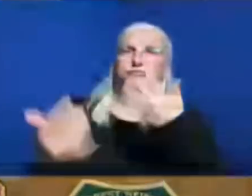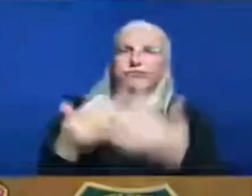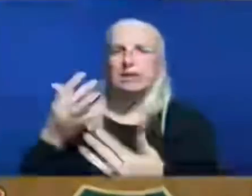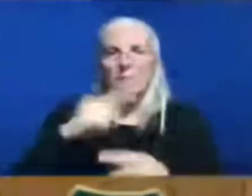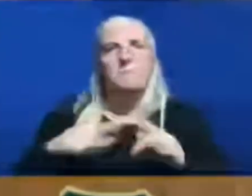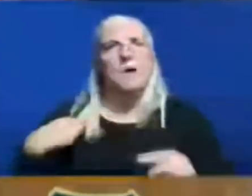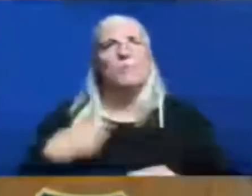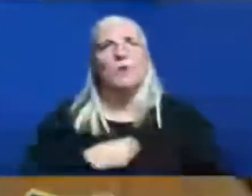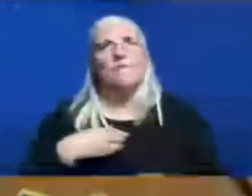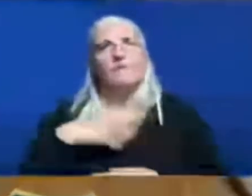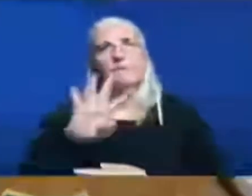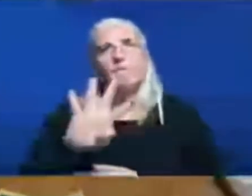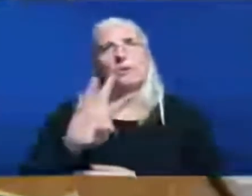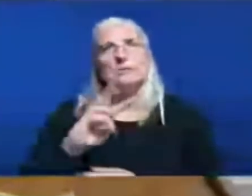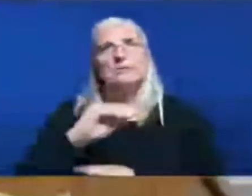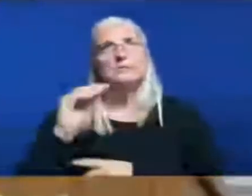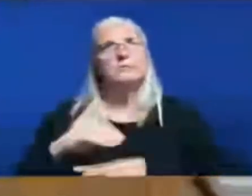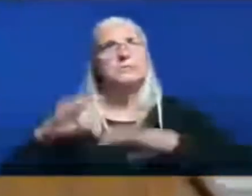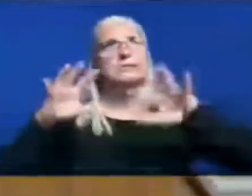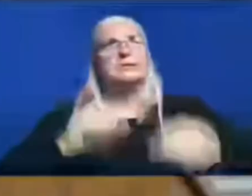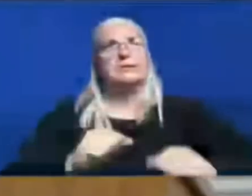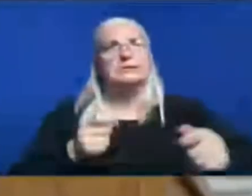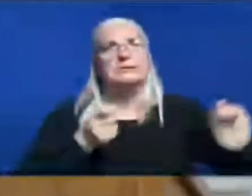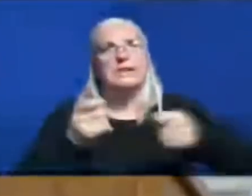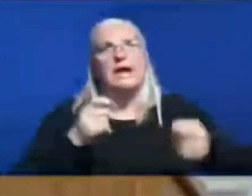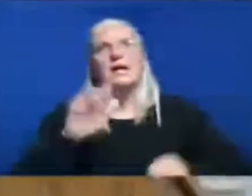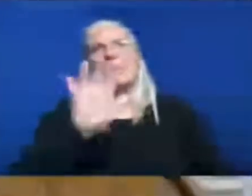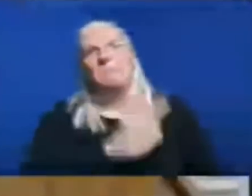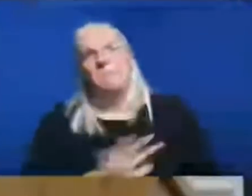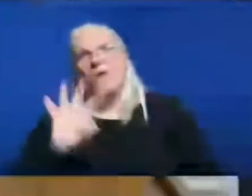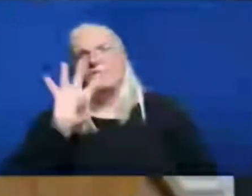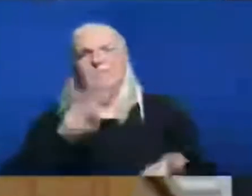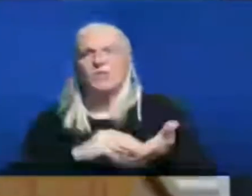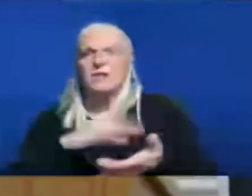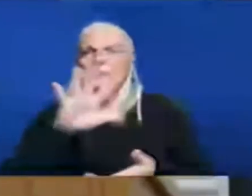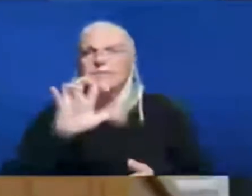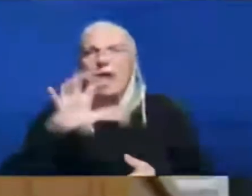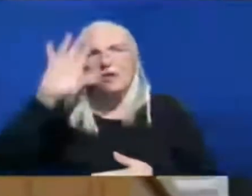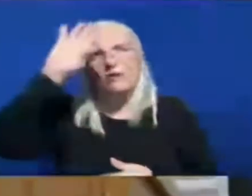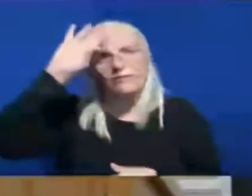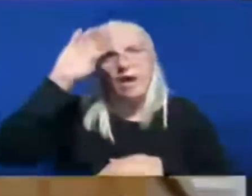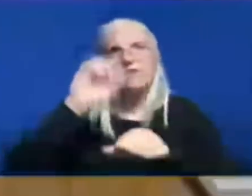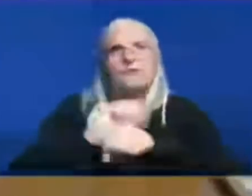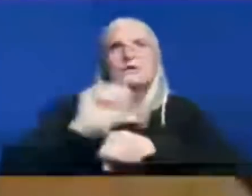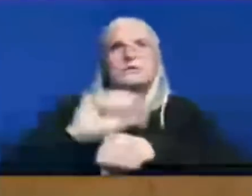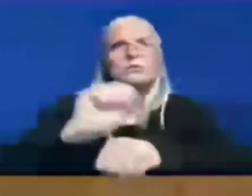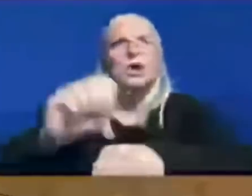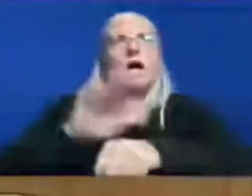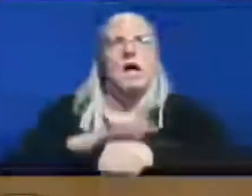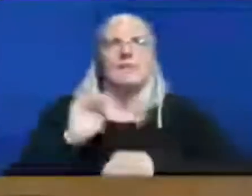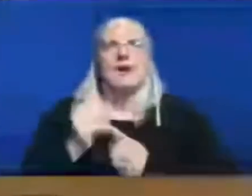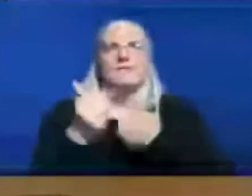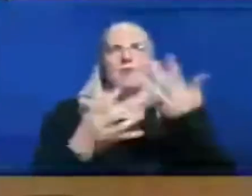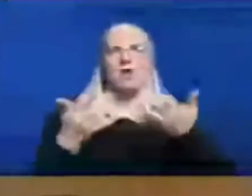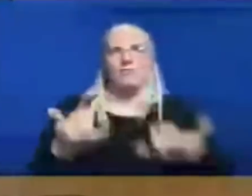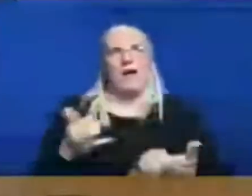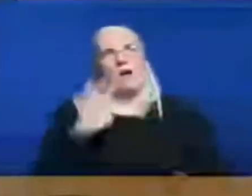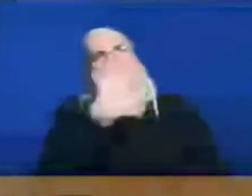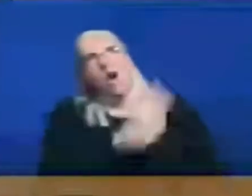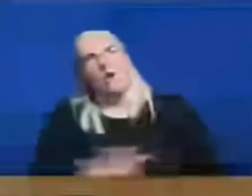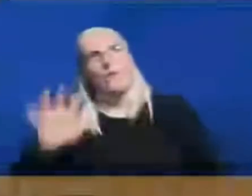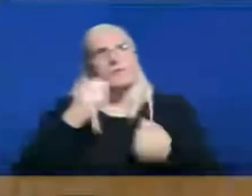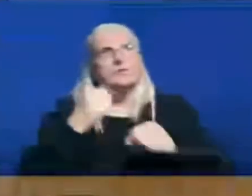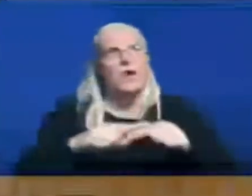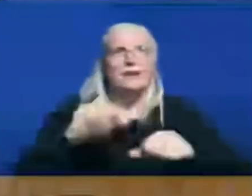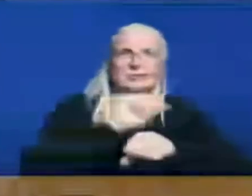about 4,500 firefighters all the way around the incident, taking care of most